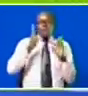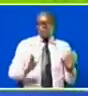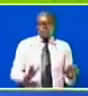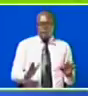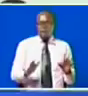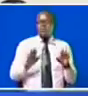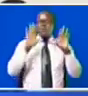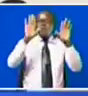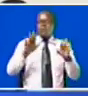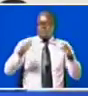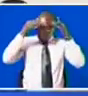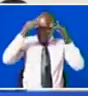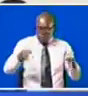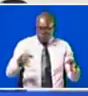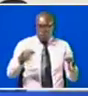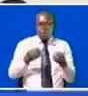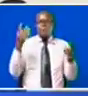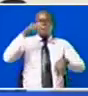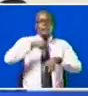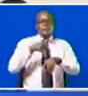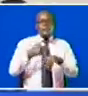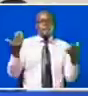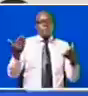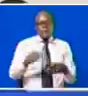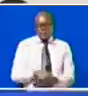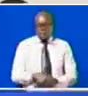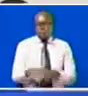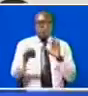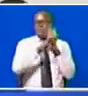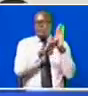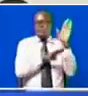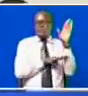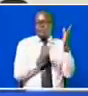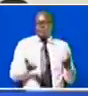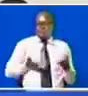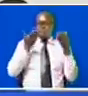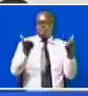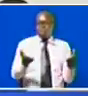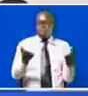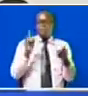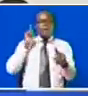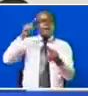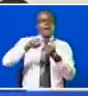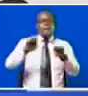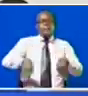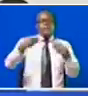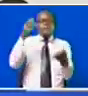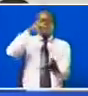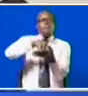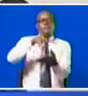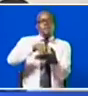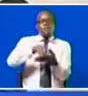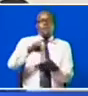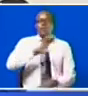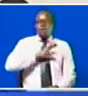crucial decisions. We have had many instances where statements have been issued purporting to give a position of the